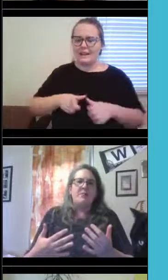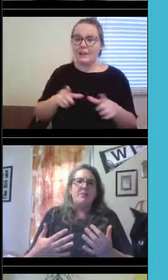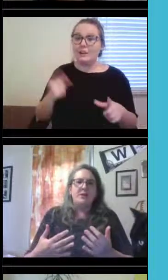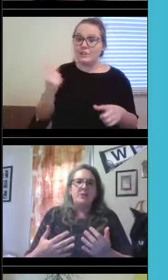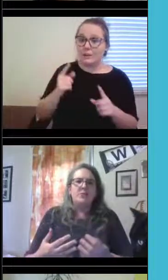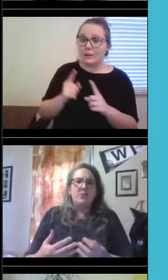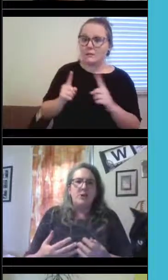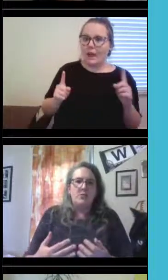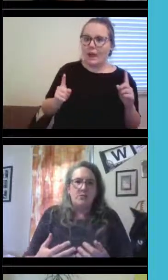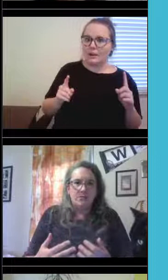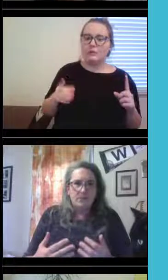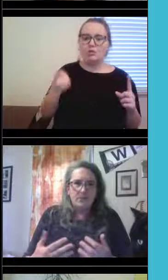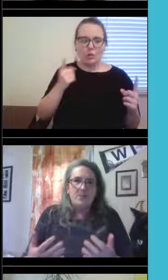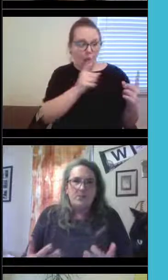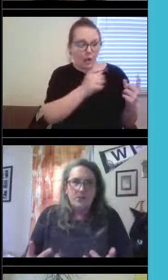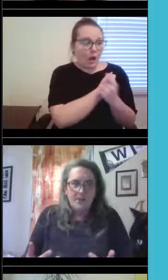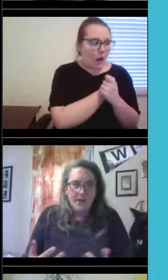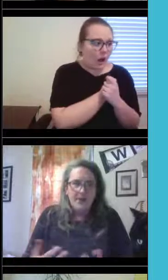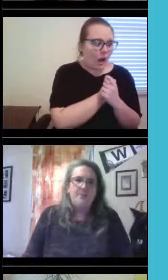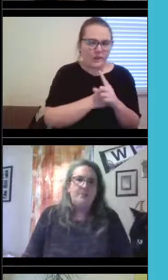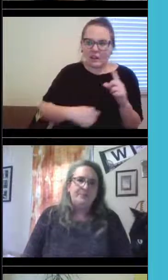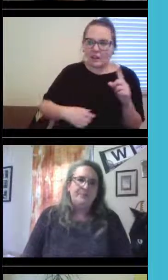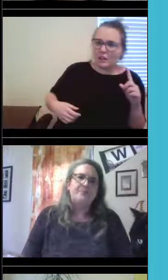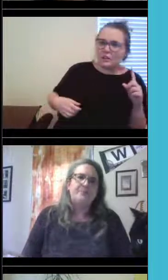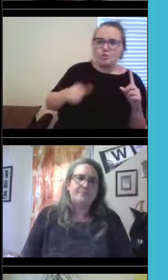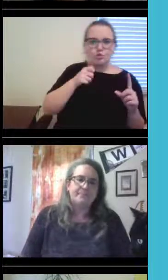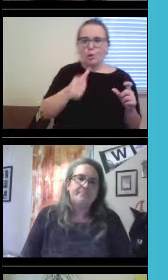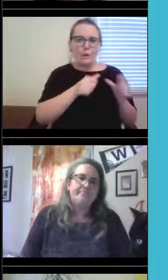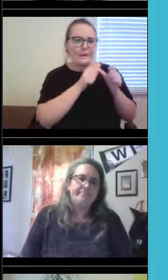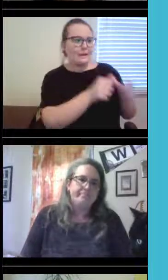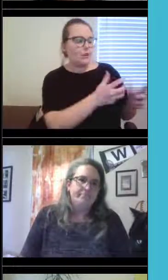backing away from you, don't keep moving in.